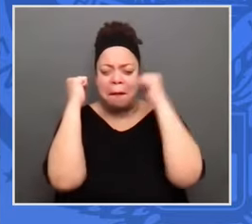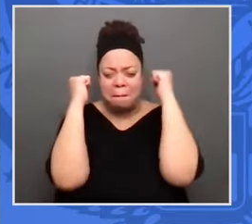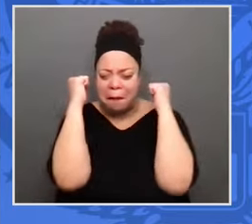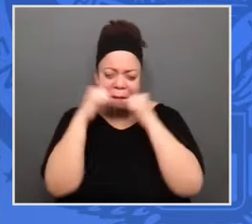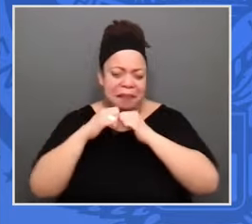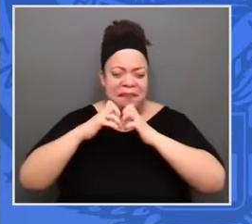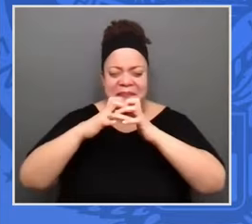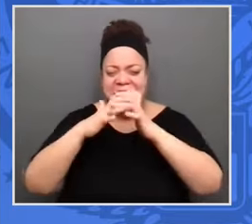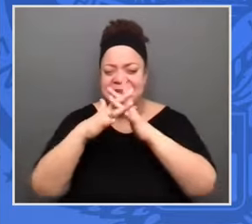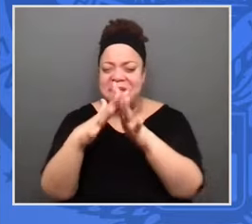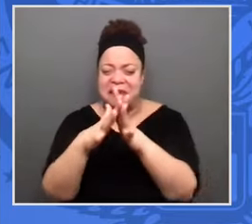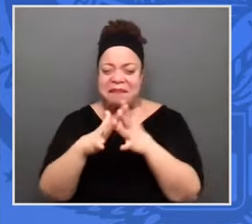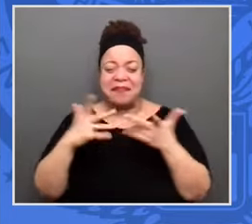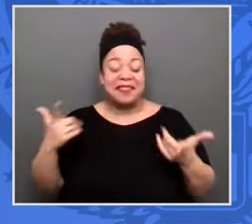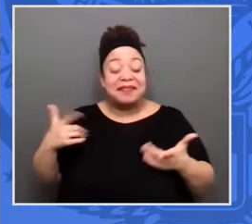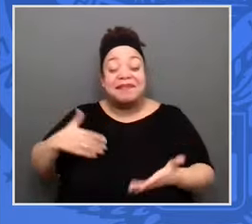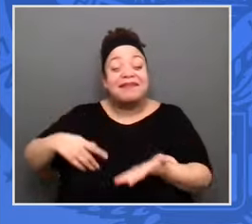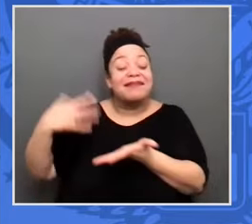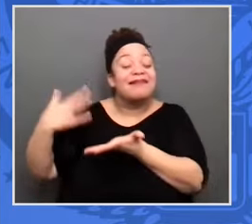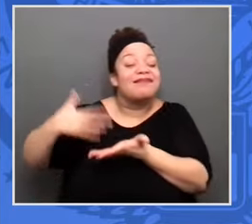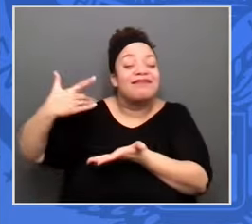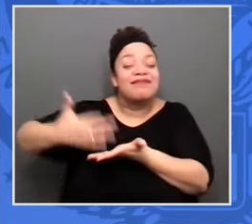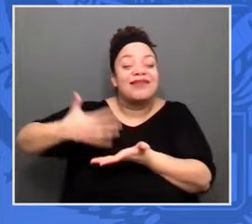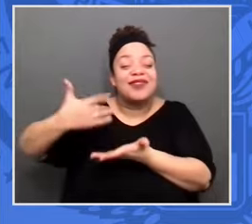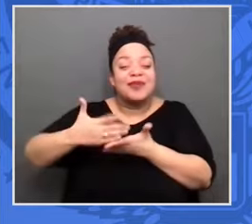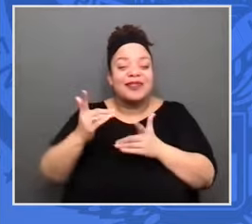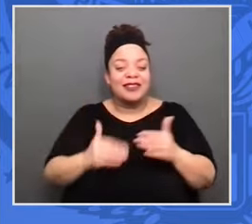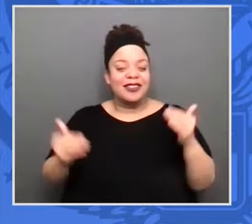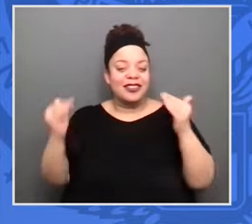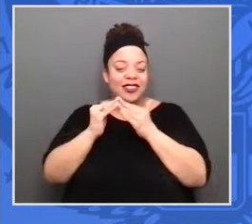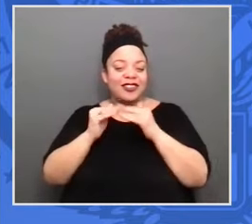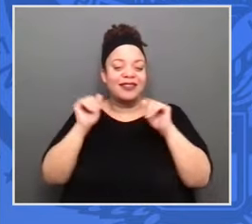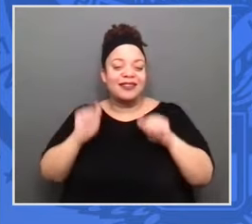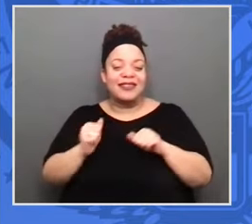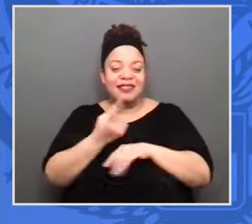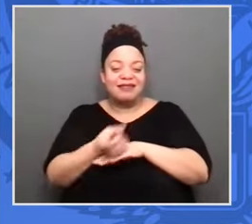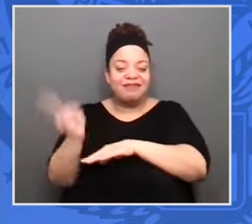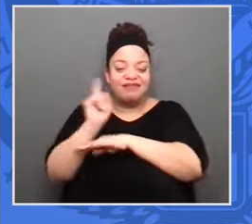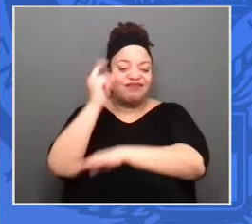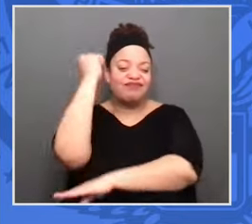can rise up and hope and history rhyme.